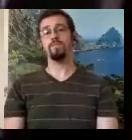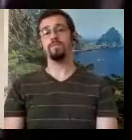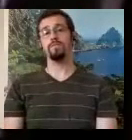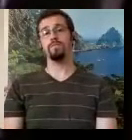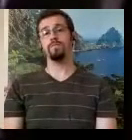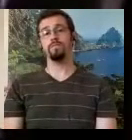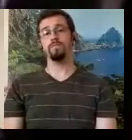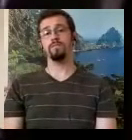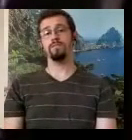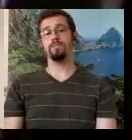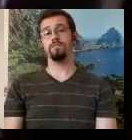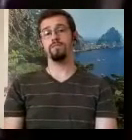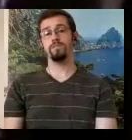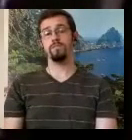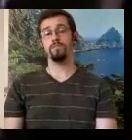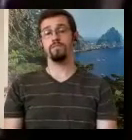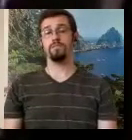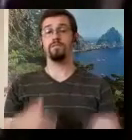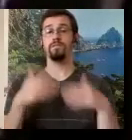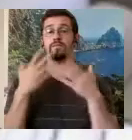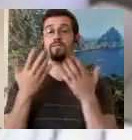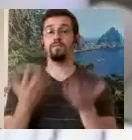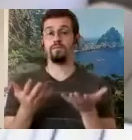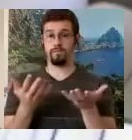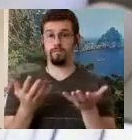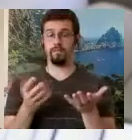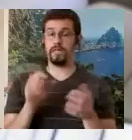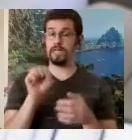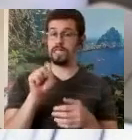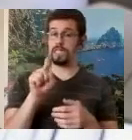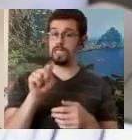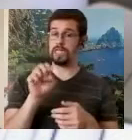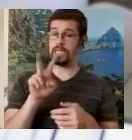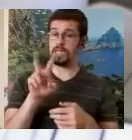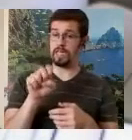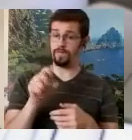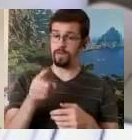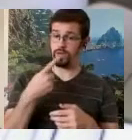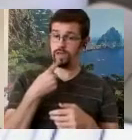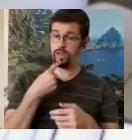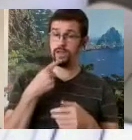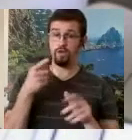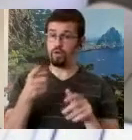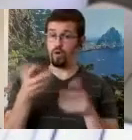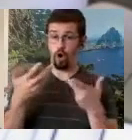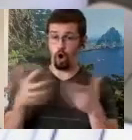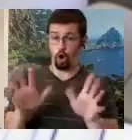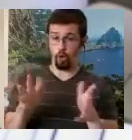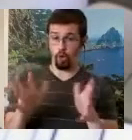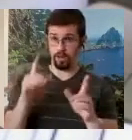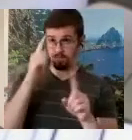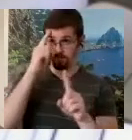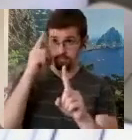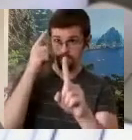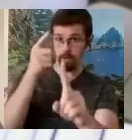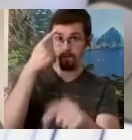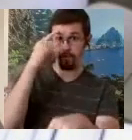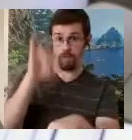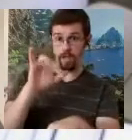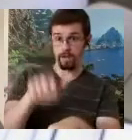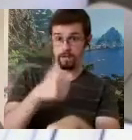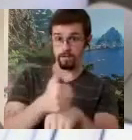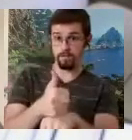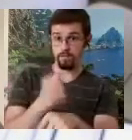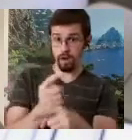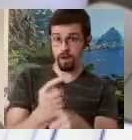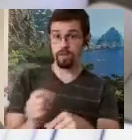Okay. So Steve, what you're saying is that you're already working towards that development. Is that right?